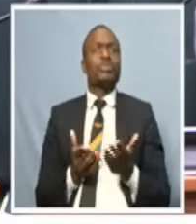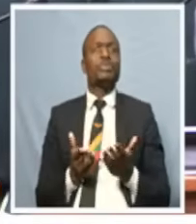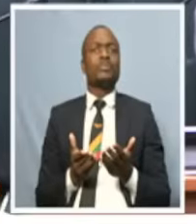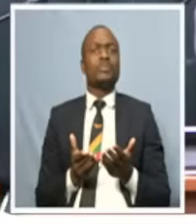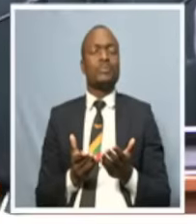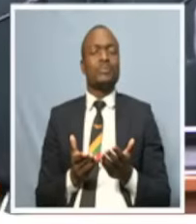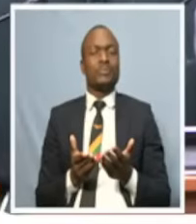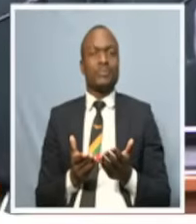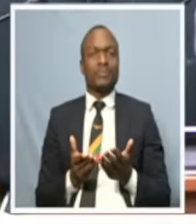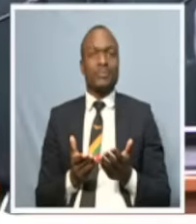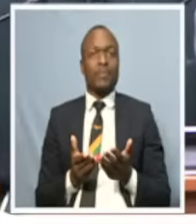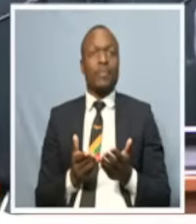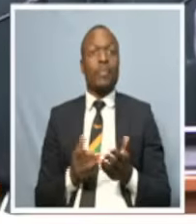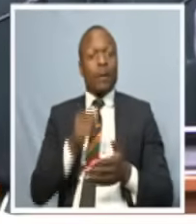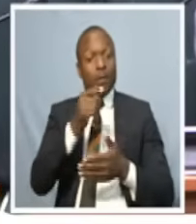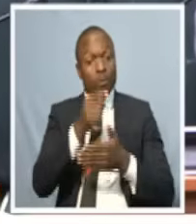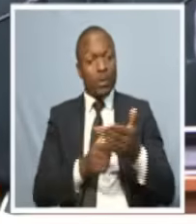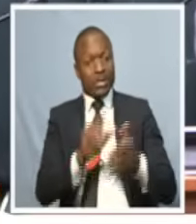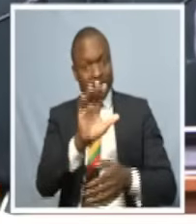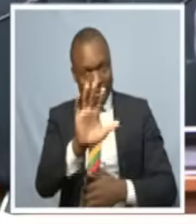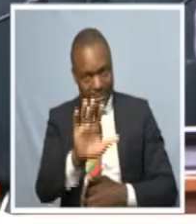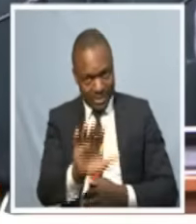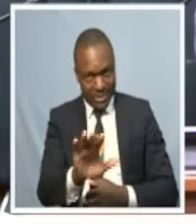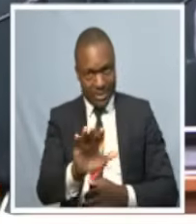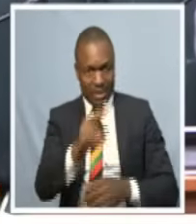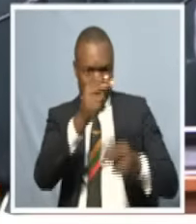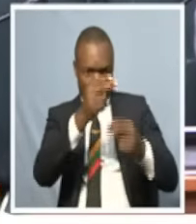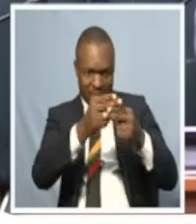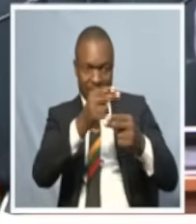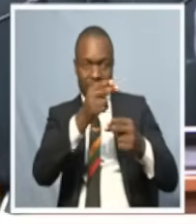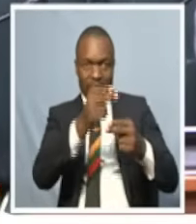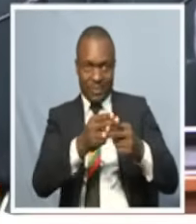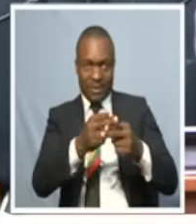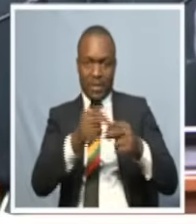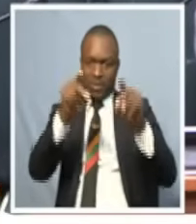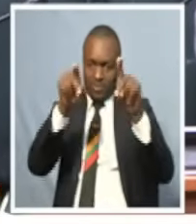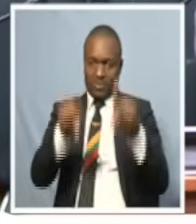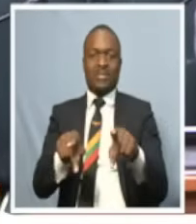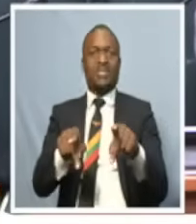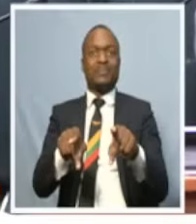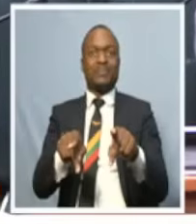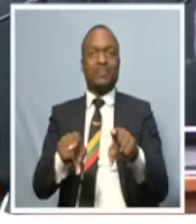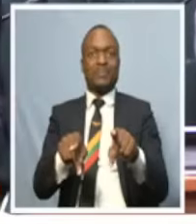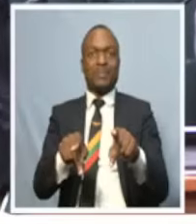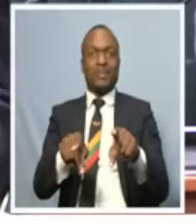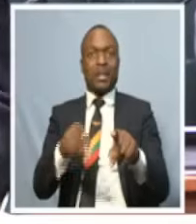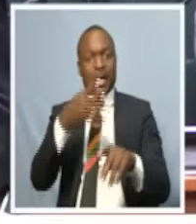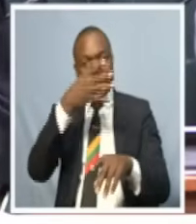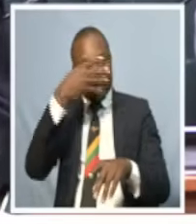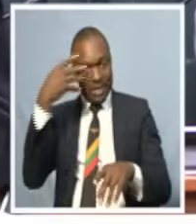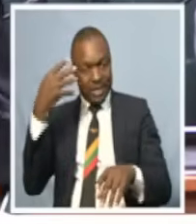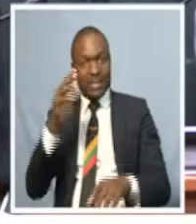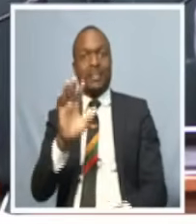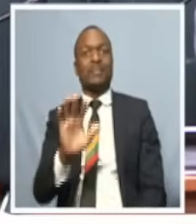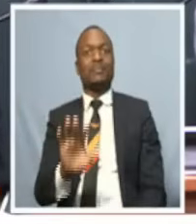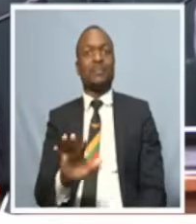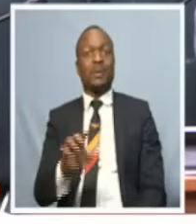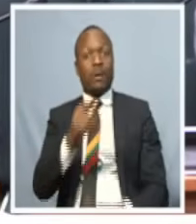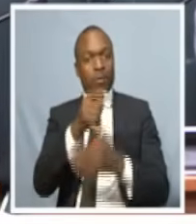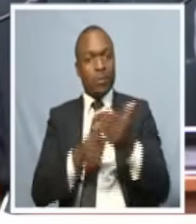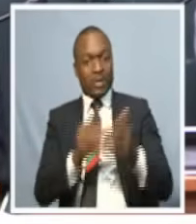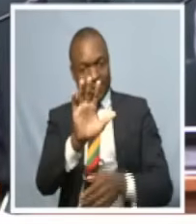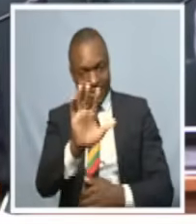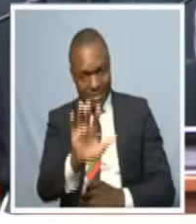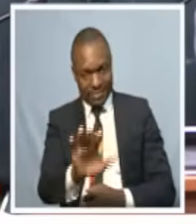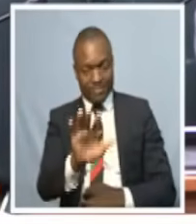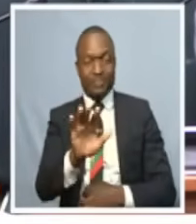nothing. All what is there is the name of the individual and the NRC. That is what is